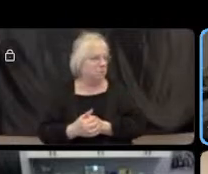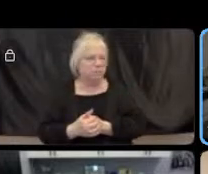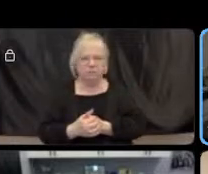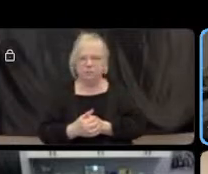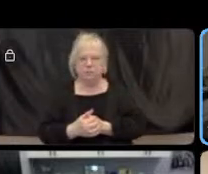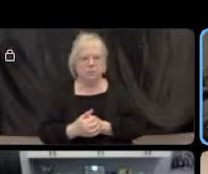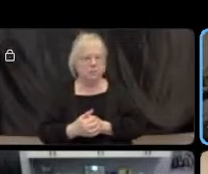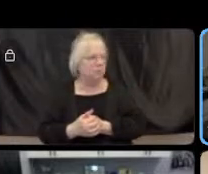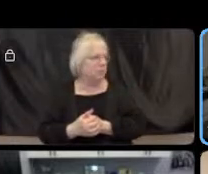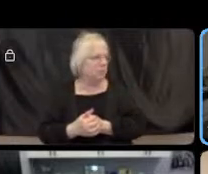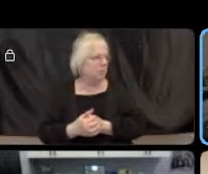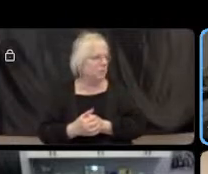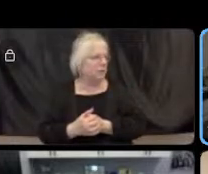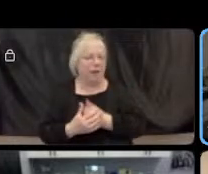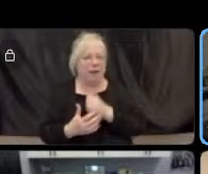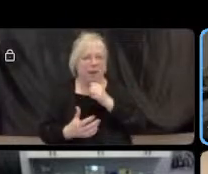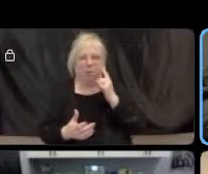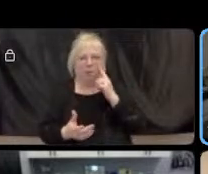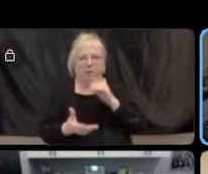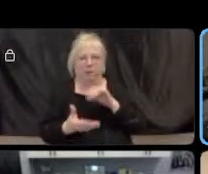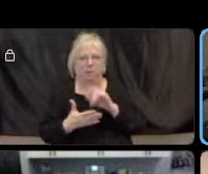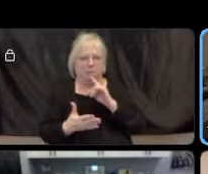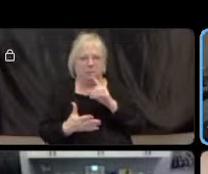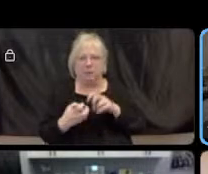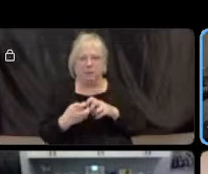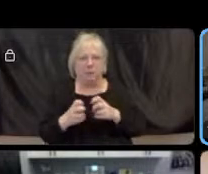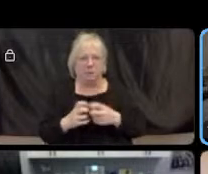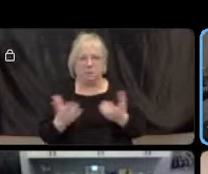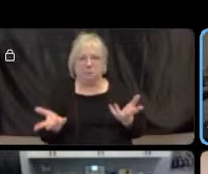I don't believe that's an issue.